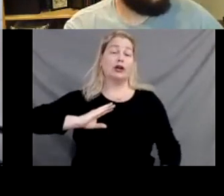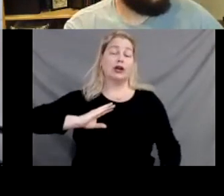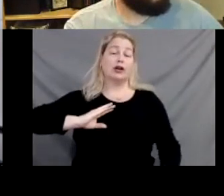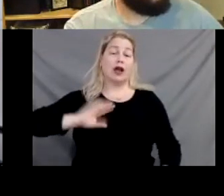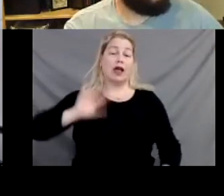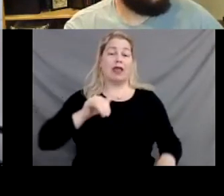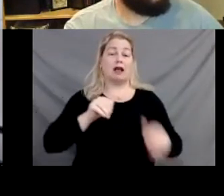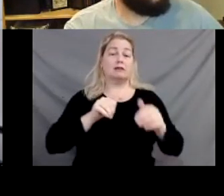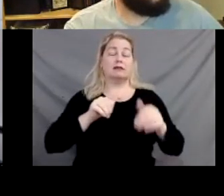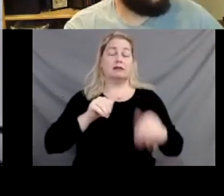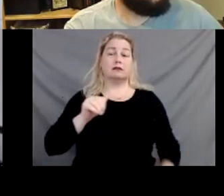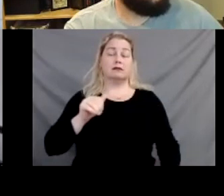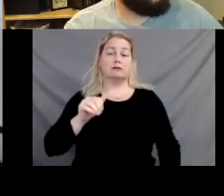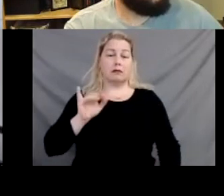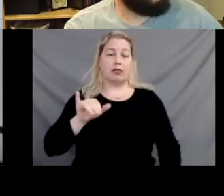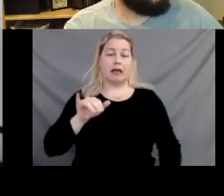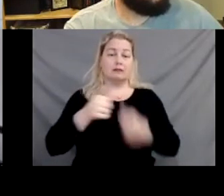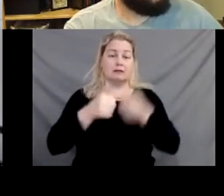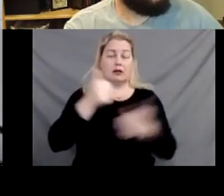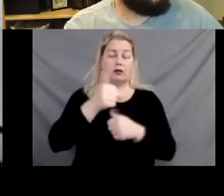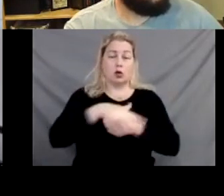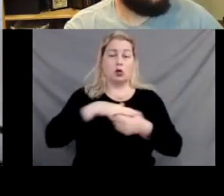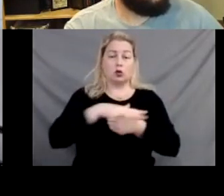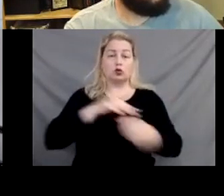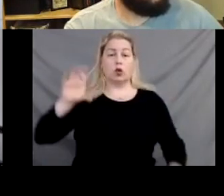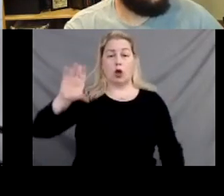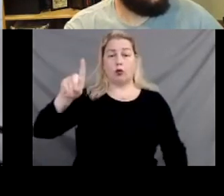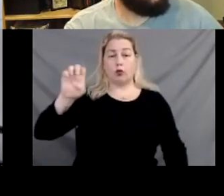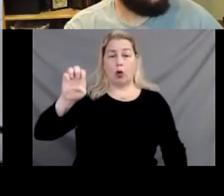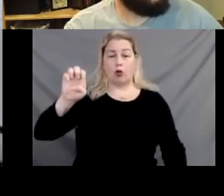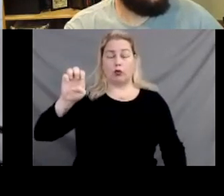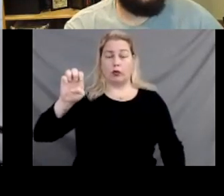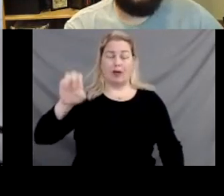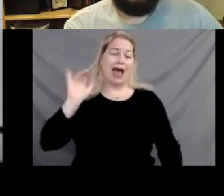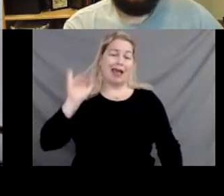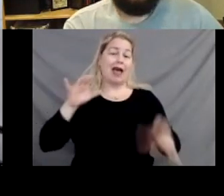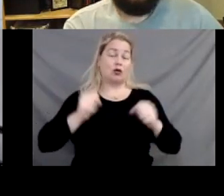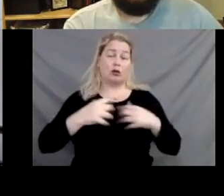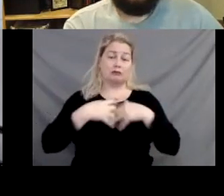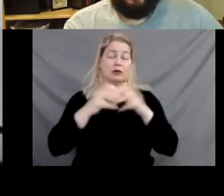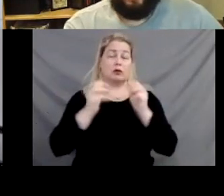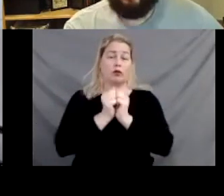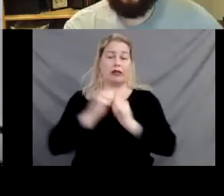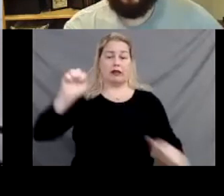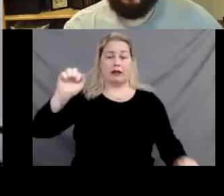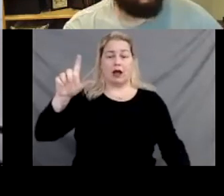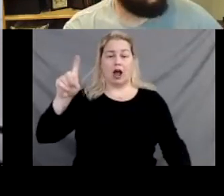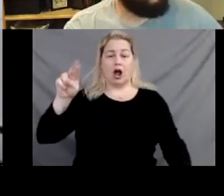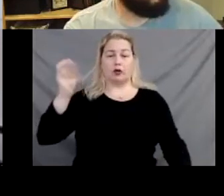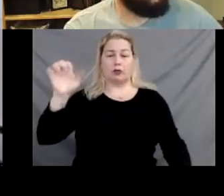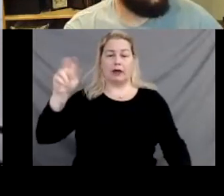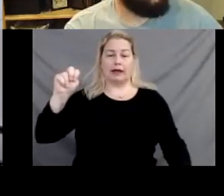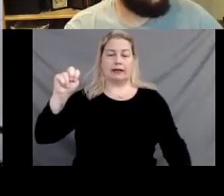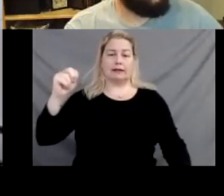local code that can be activated with the input of the aldermen. And again, you know, we want to make sure